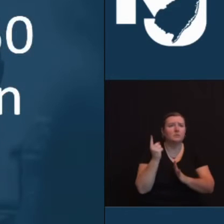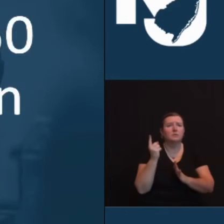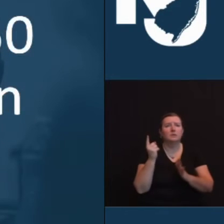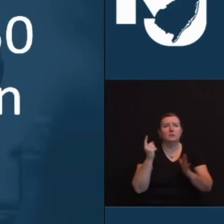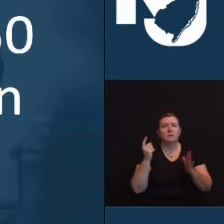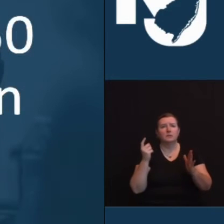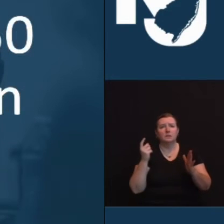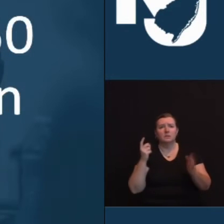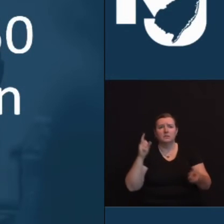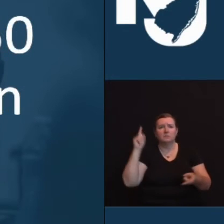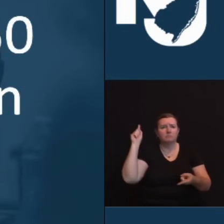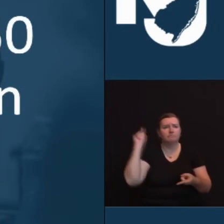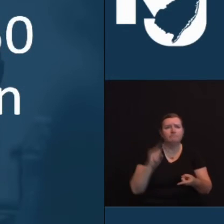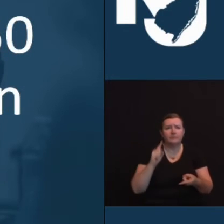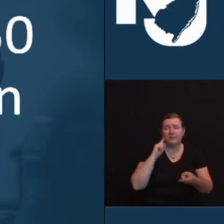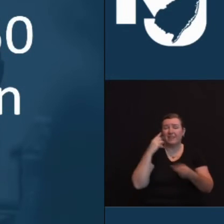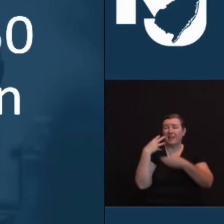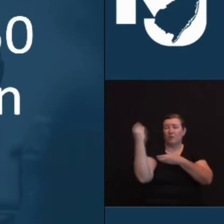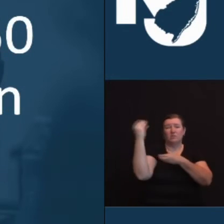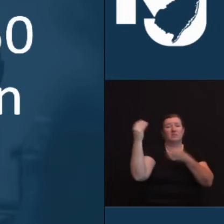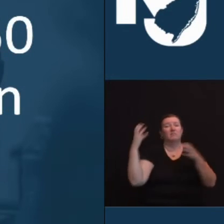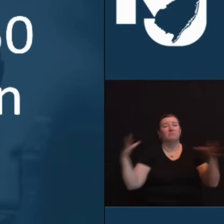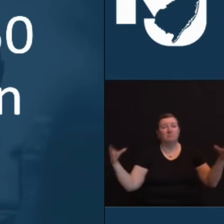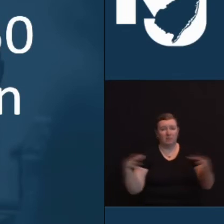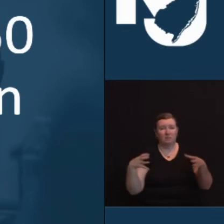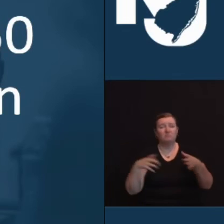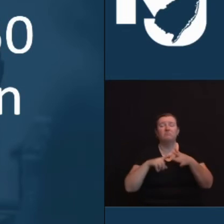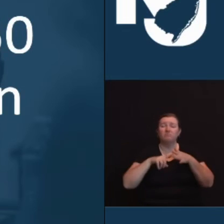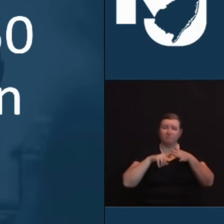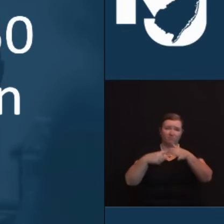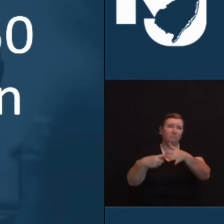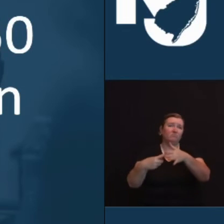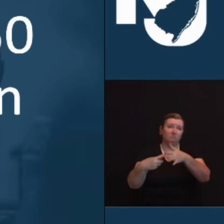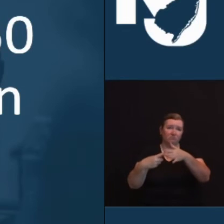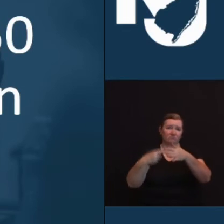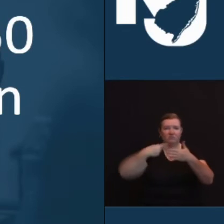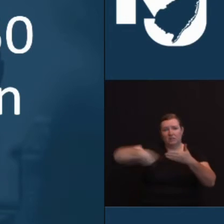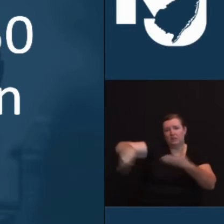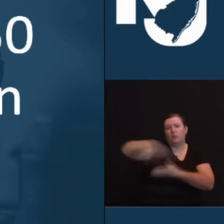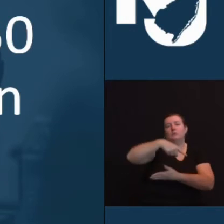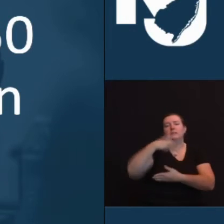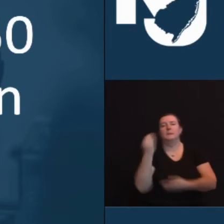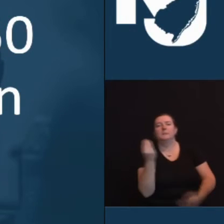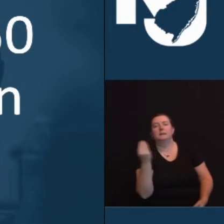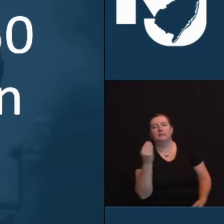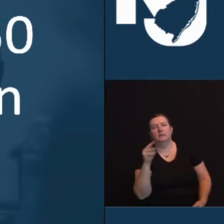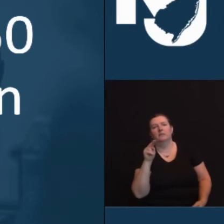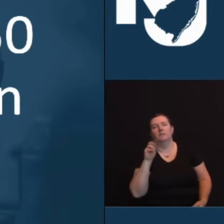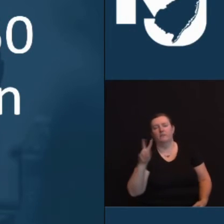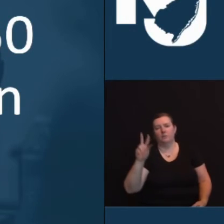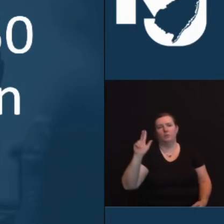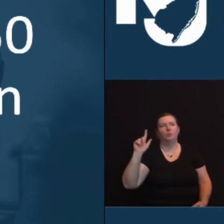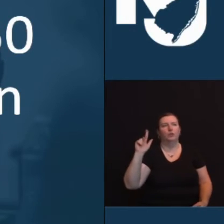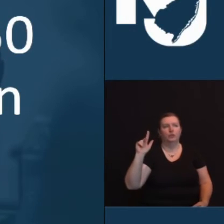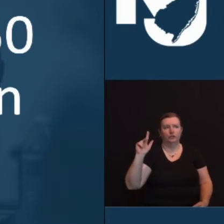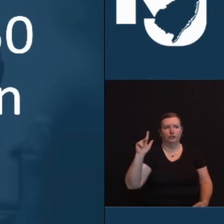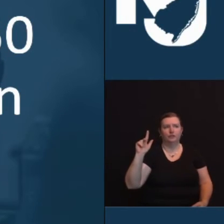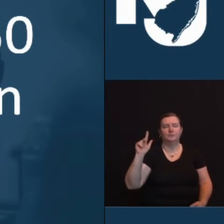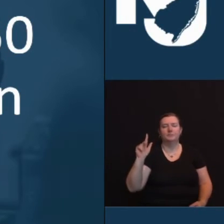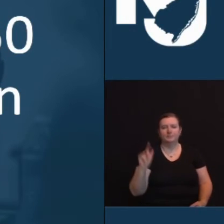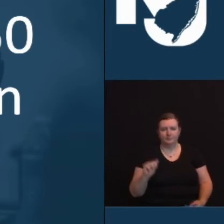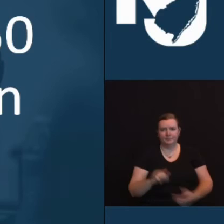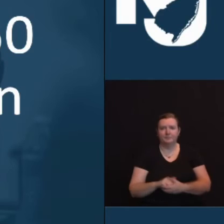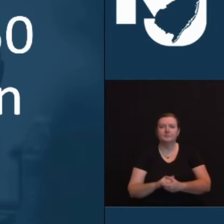outdoor gatherings will take effect in 1 week from today, Monday, November 23rd. As a reminder, by the way, and this